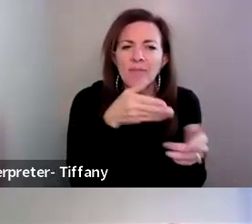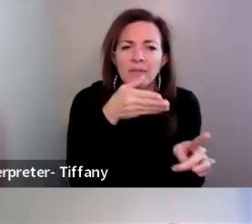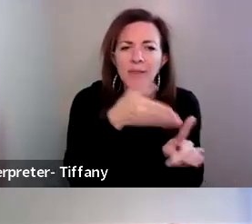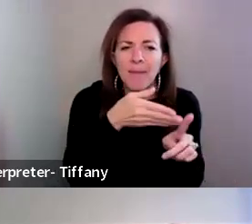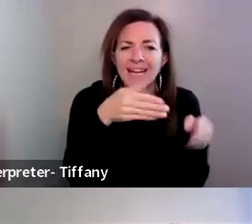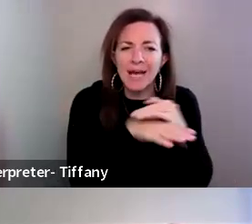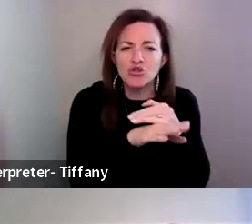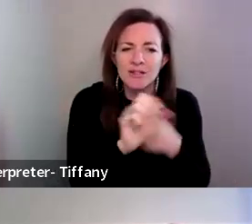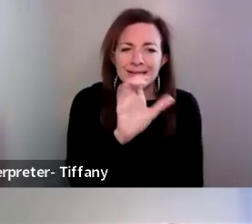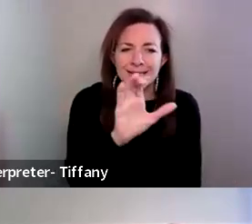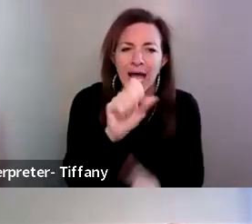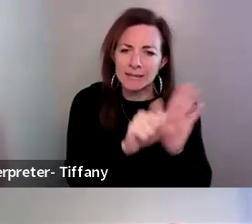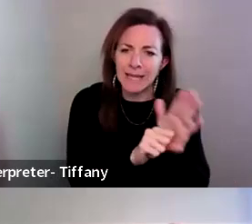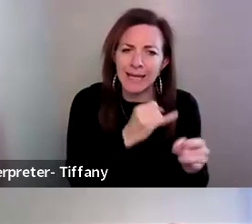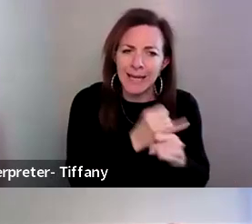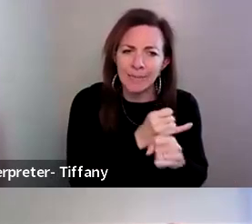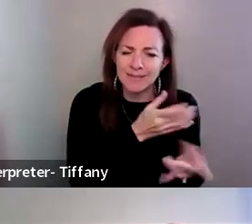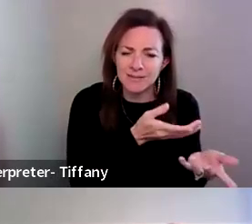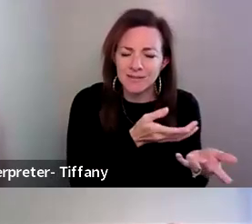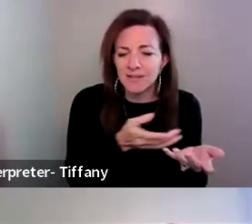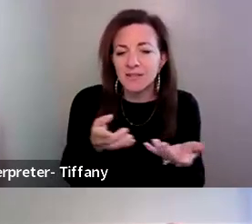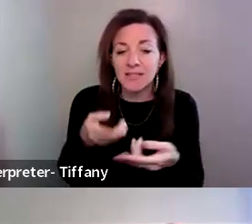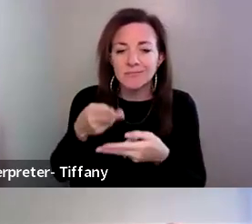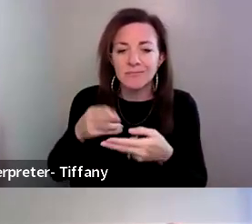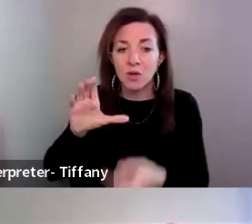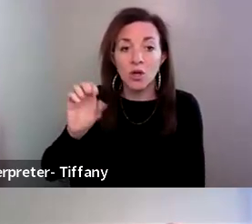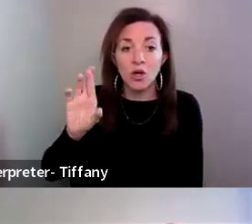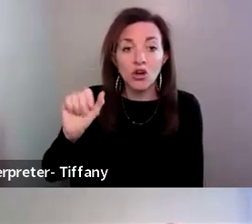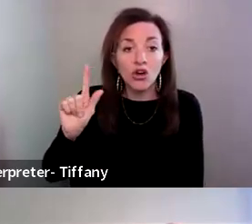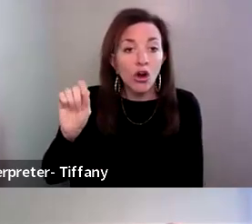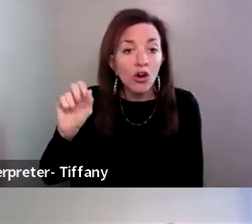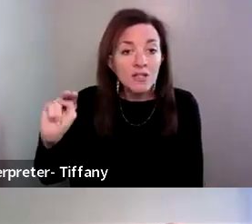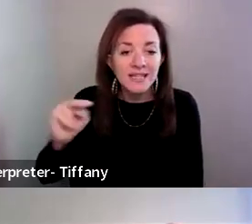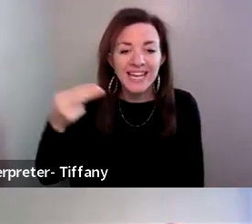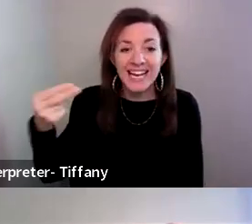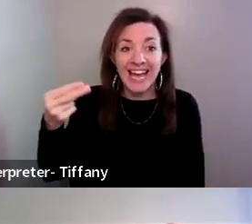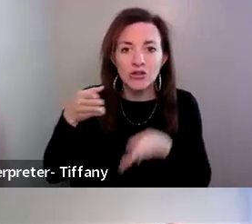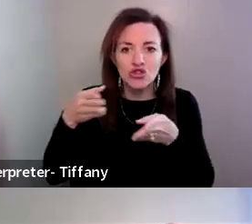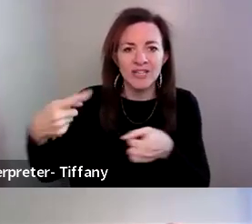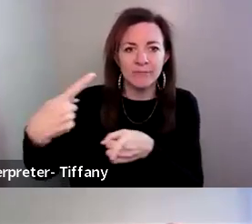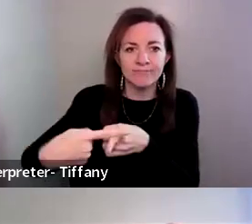campus. It's on what would be Carlson and H Street.